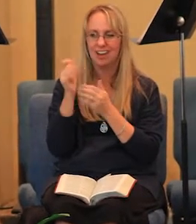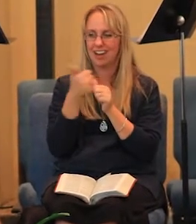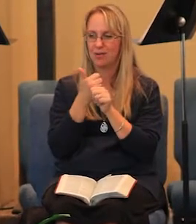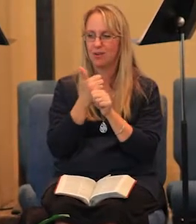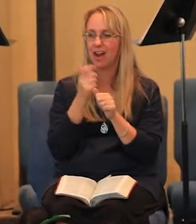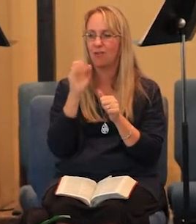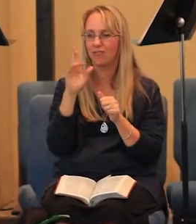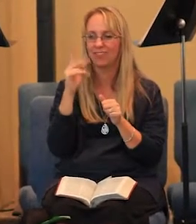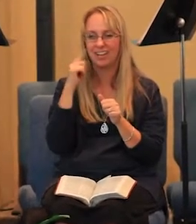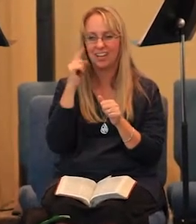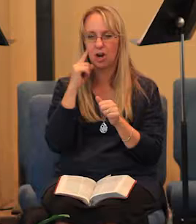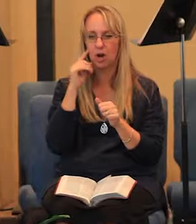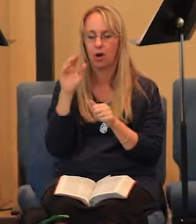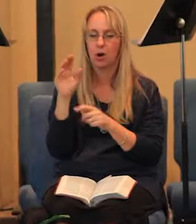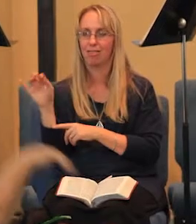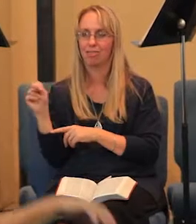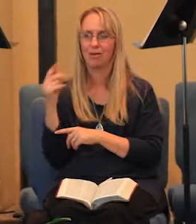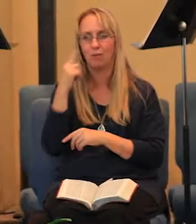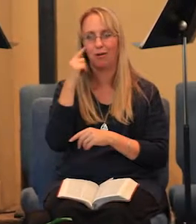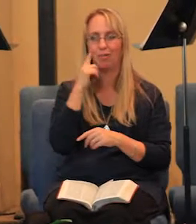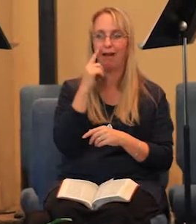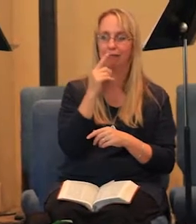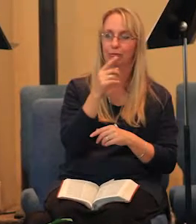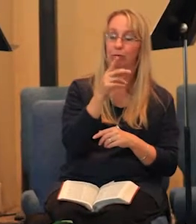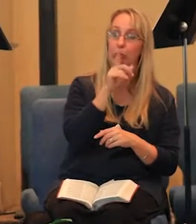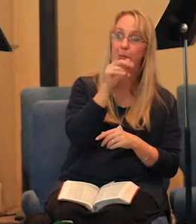when they thought you were listening to Marty Robbins.